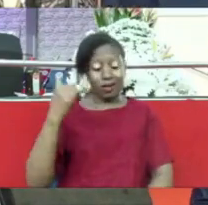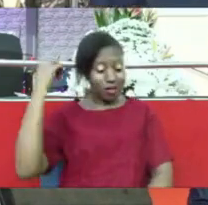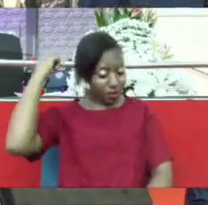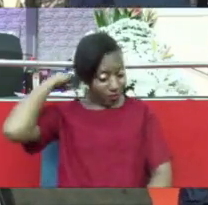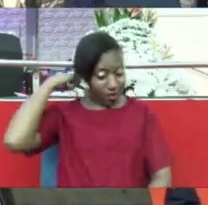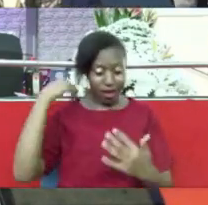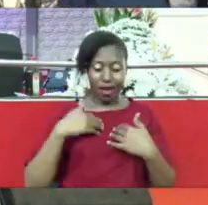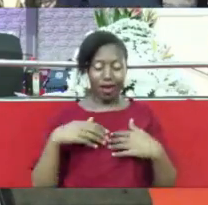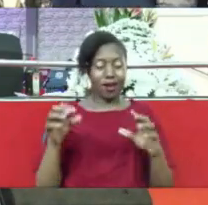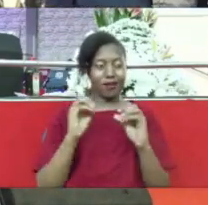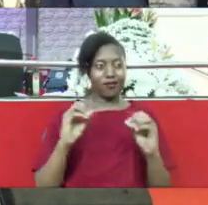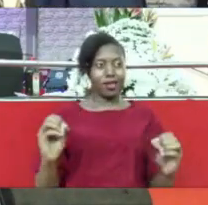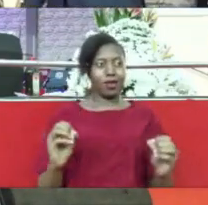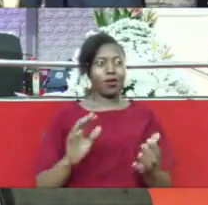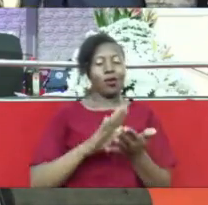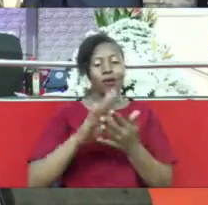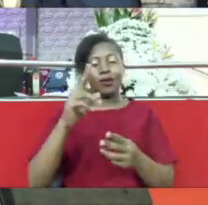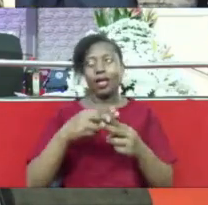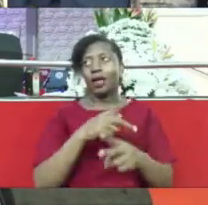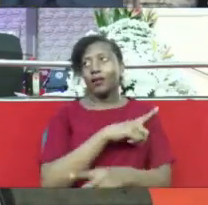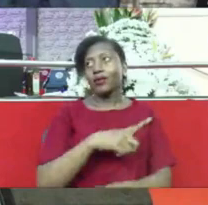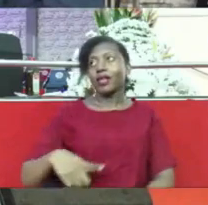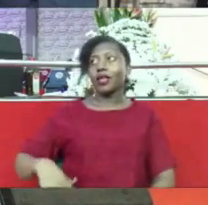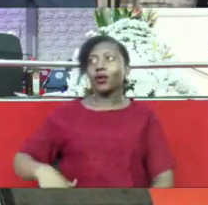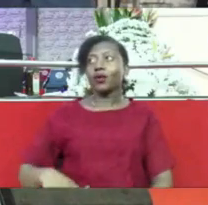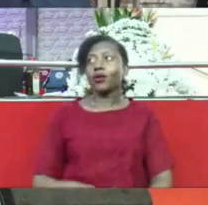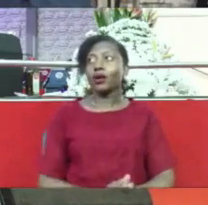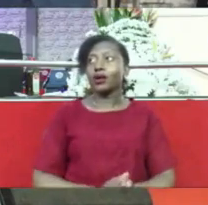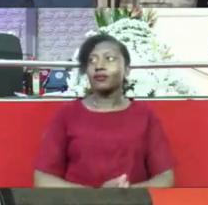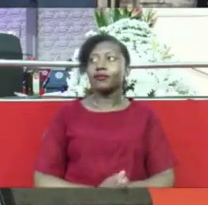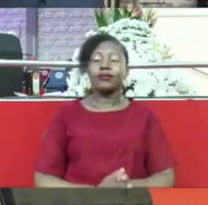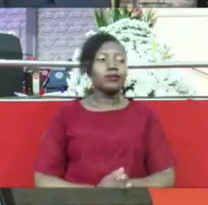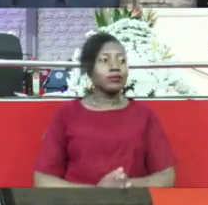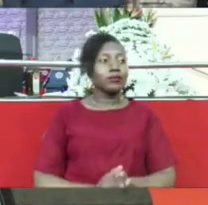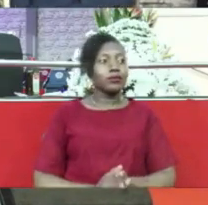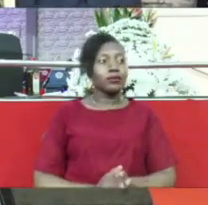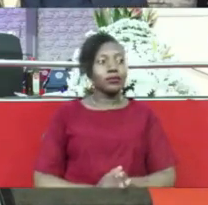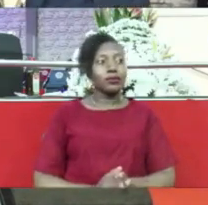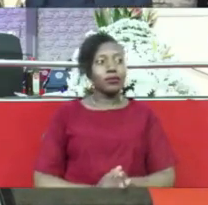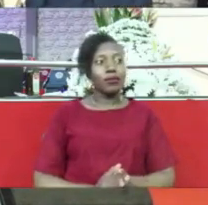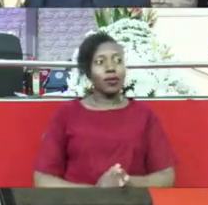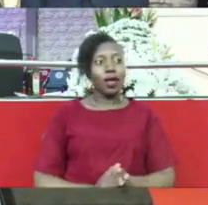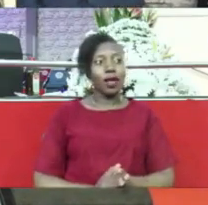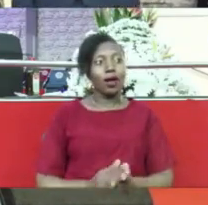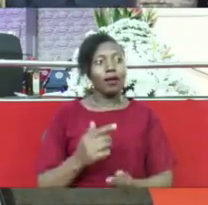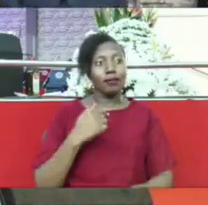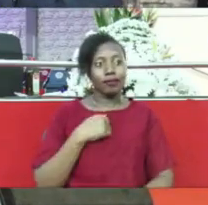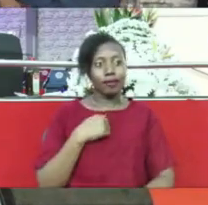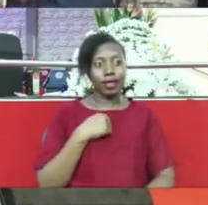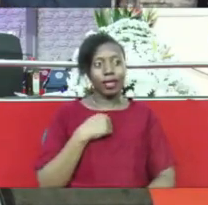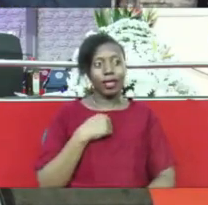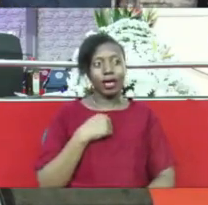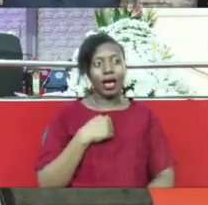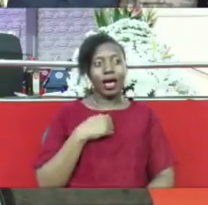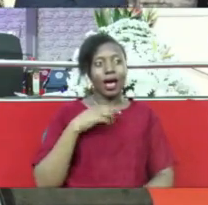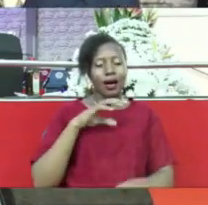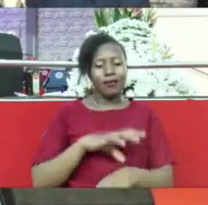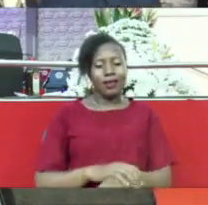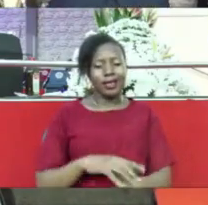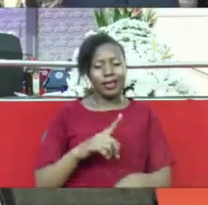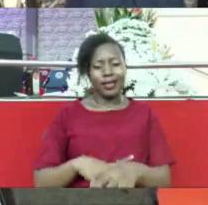uti wa mgongo. Praise the name of the Lord. Amen. I have taken time, church, to qualify Jacob as a worm. Nimechukua